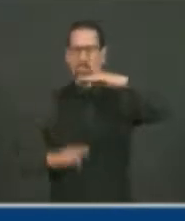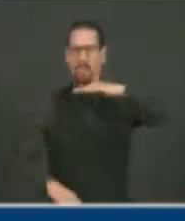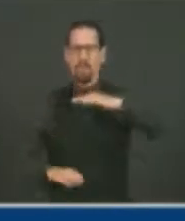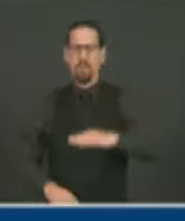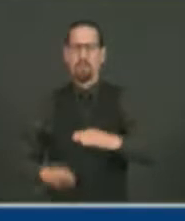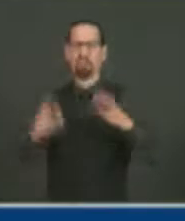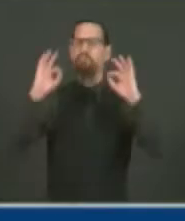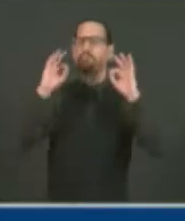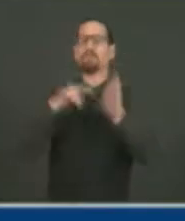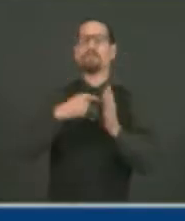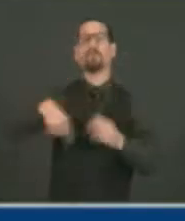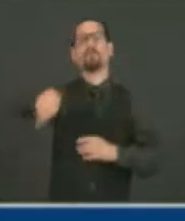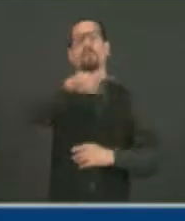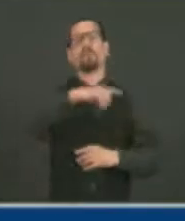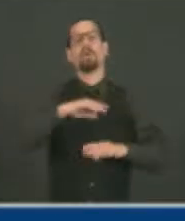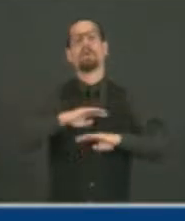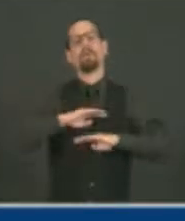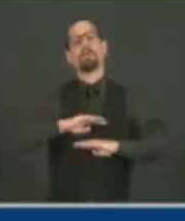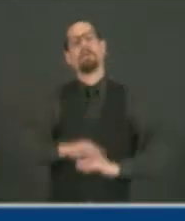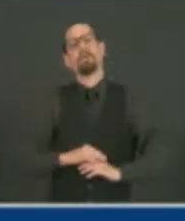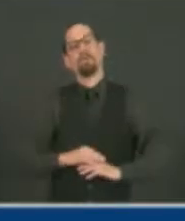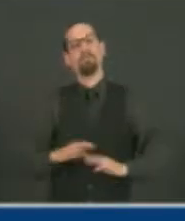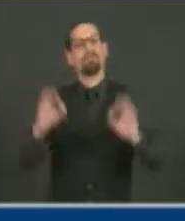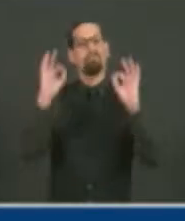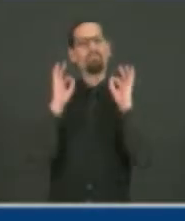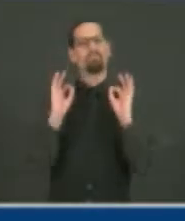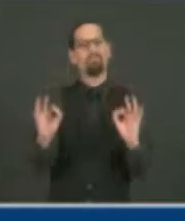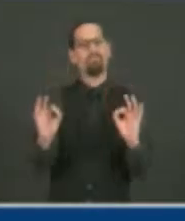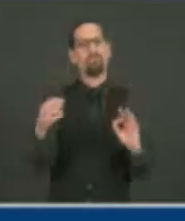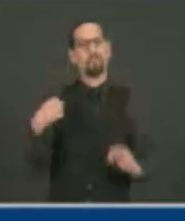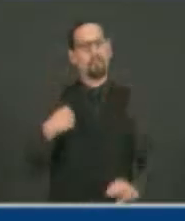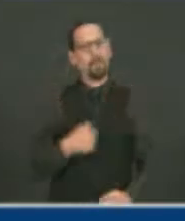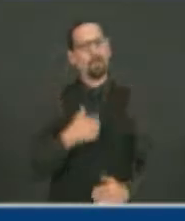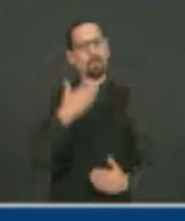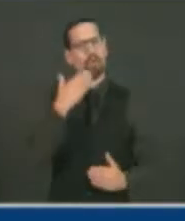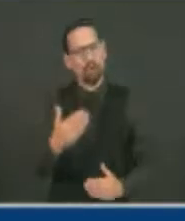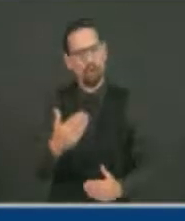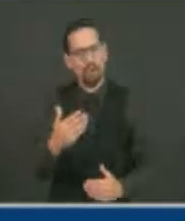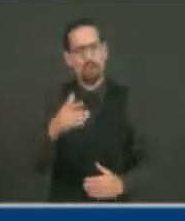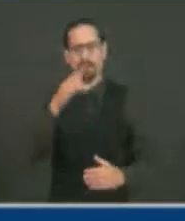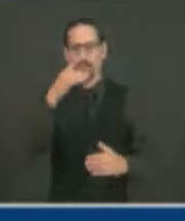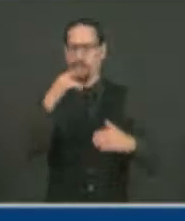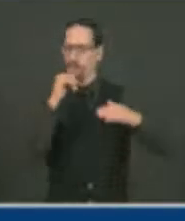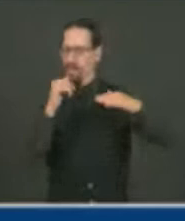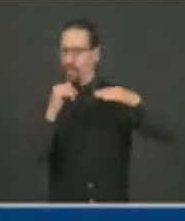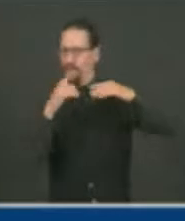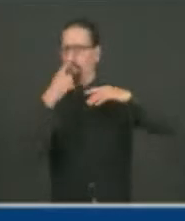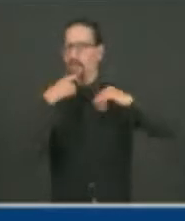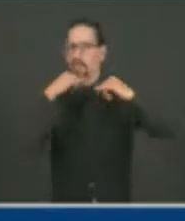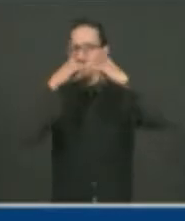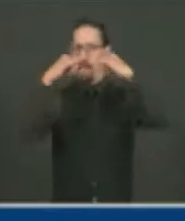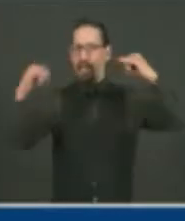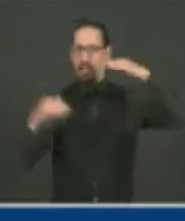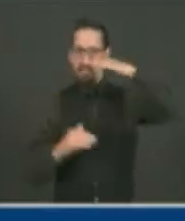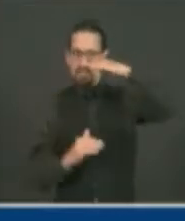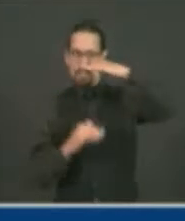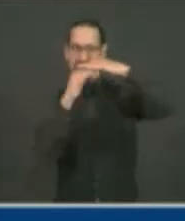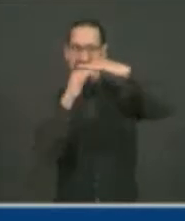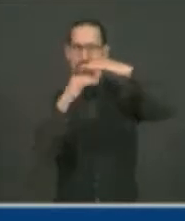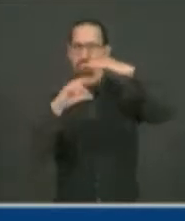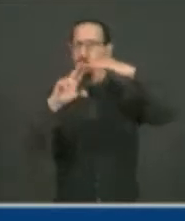you. It tells us exactly where we are, how close we are to the red line, and what our trends look like. In the